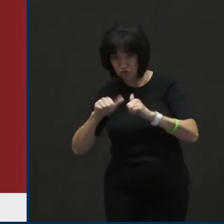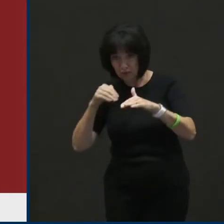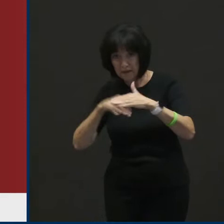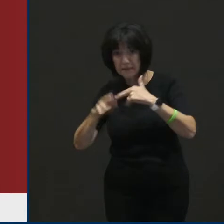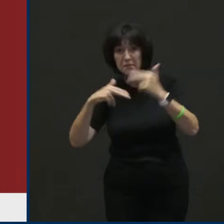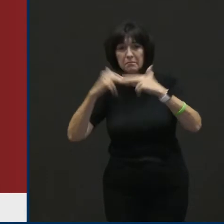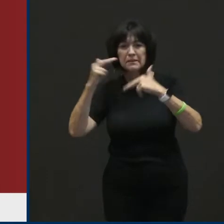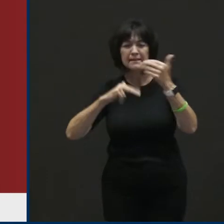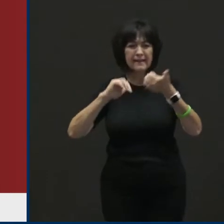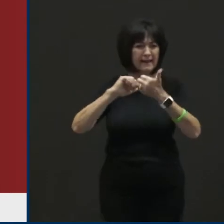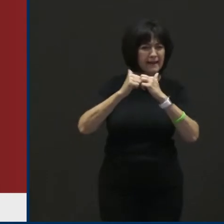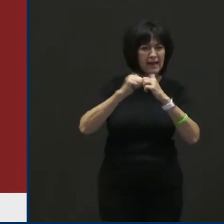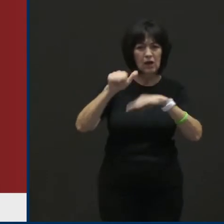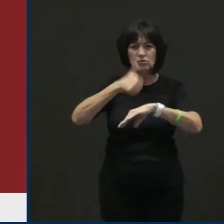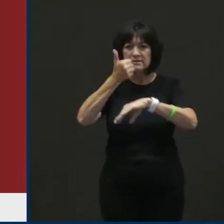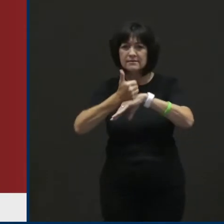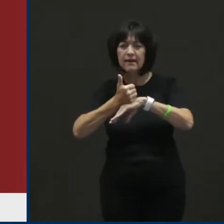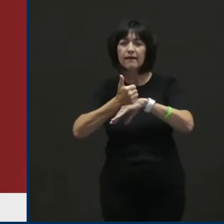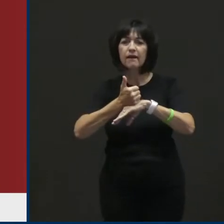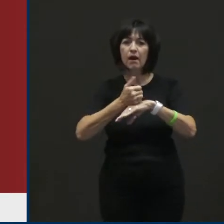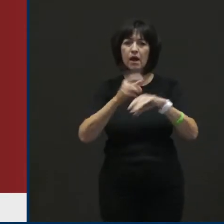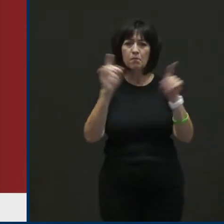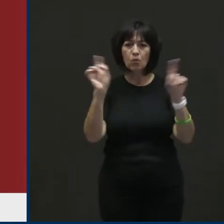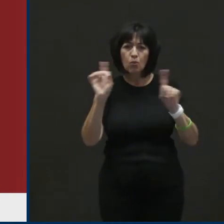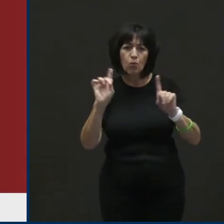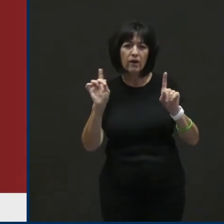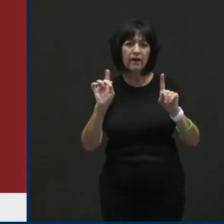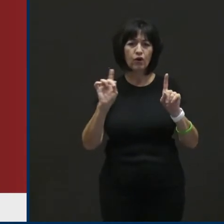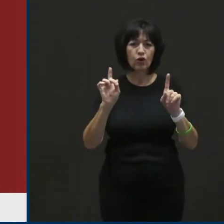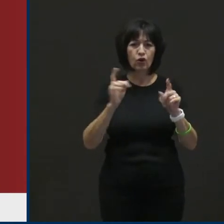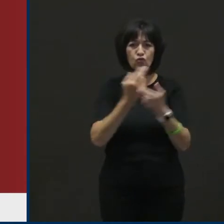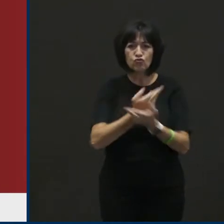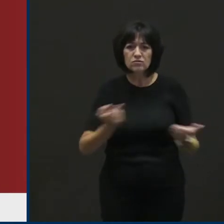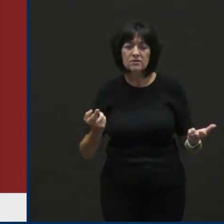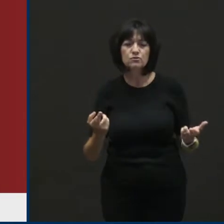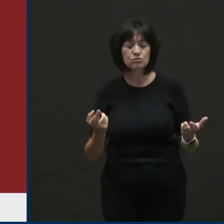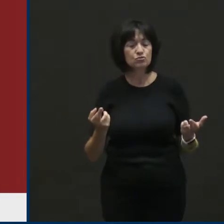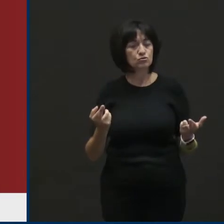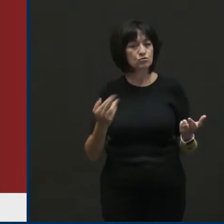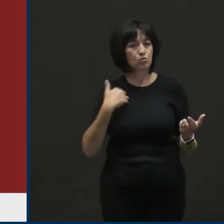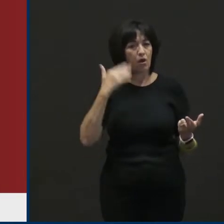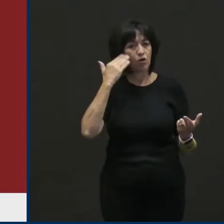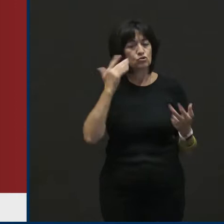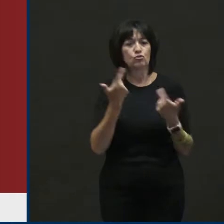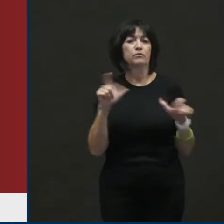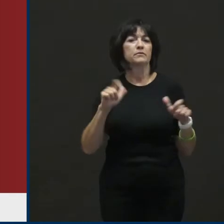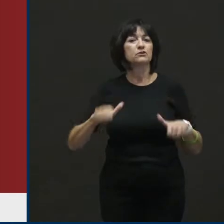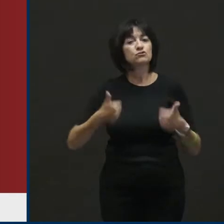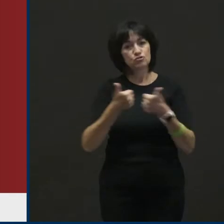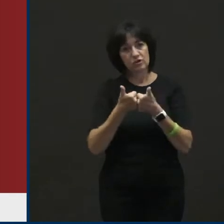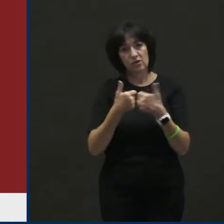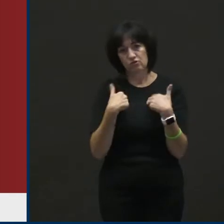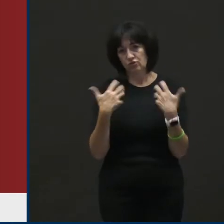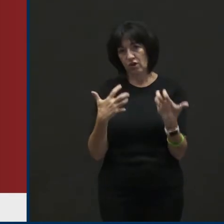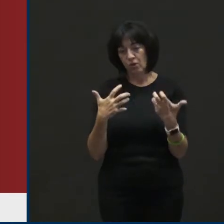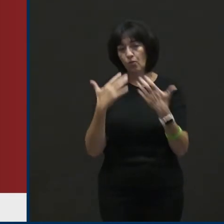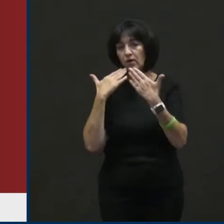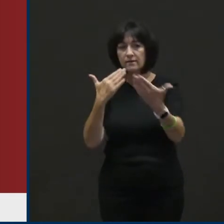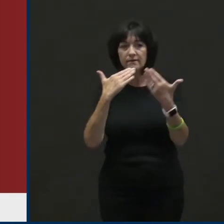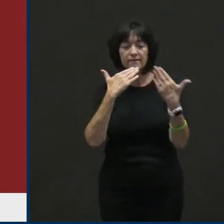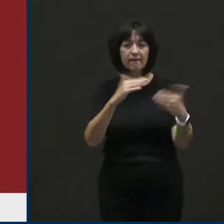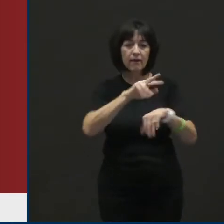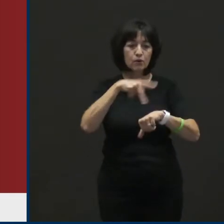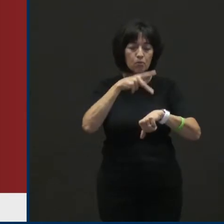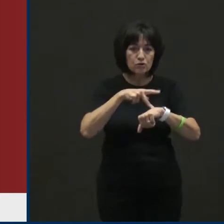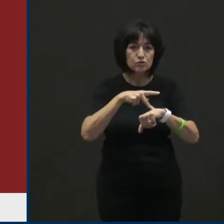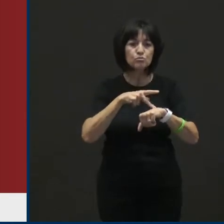that as we get healthier, has been our biggest challenge. And so I want to thank all the educational leaders out there, principals,